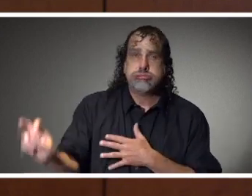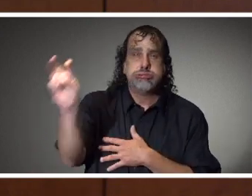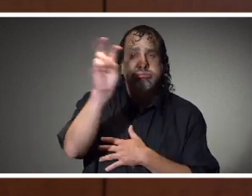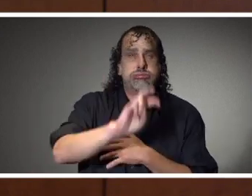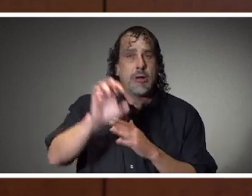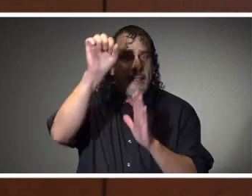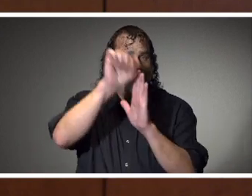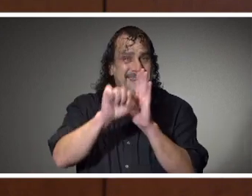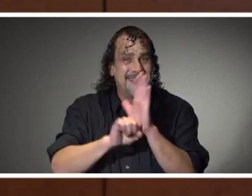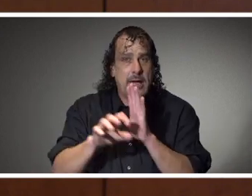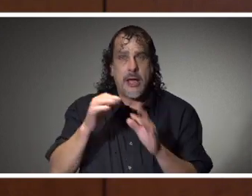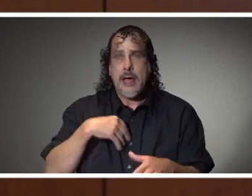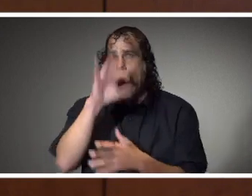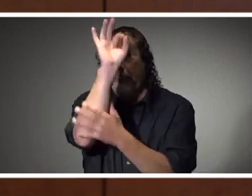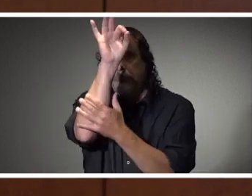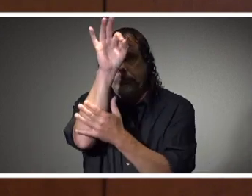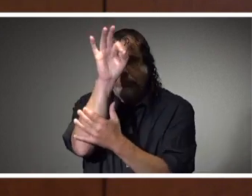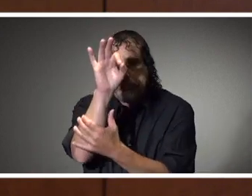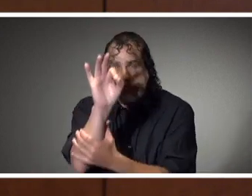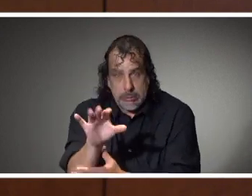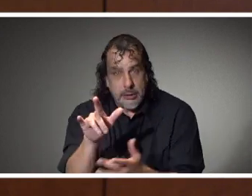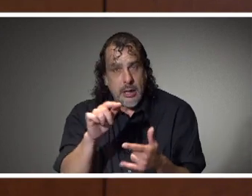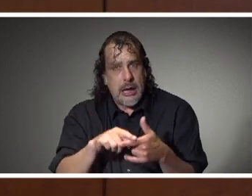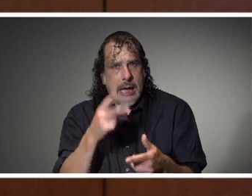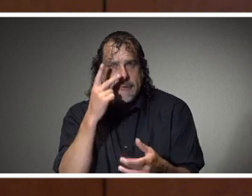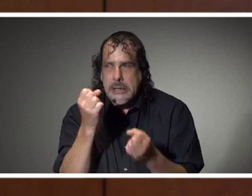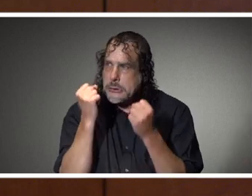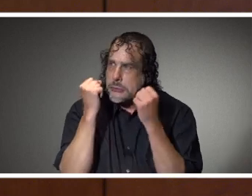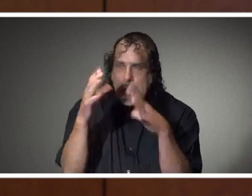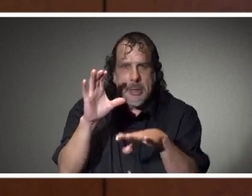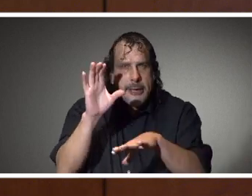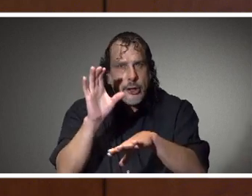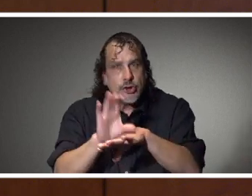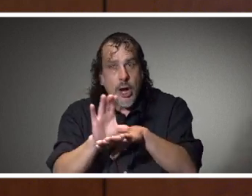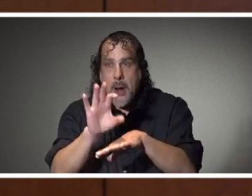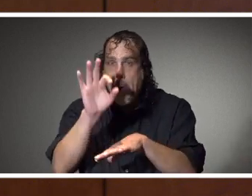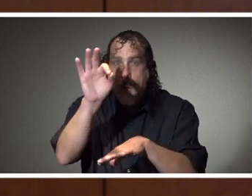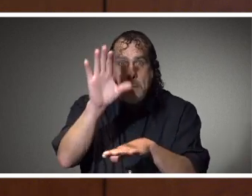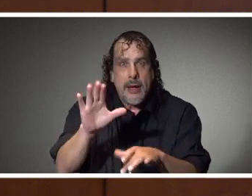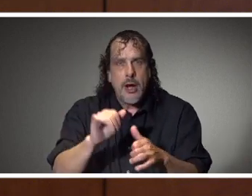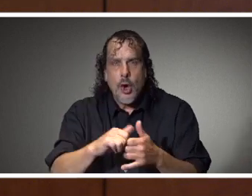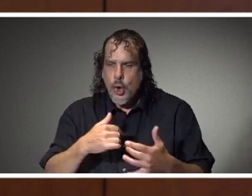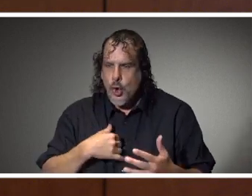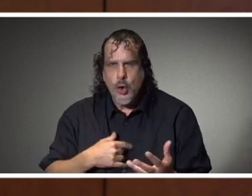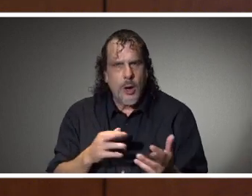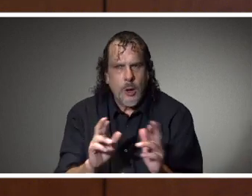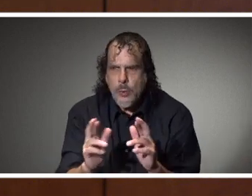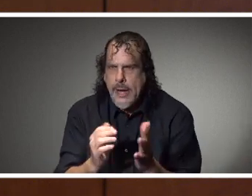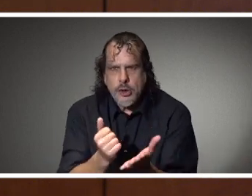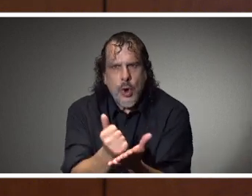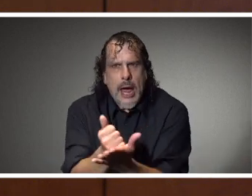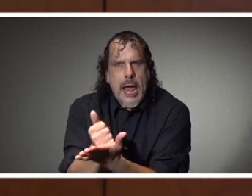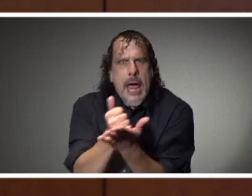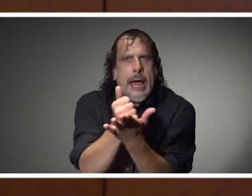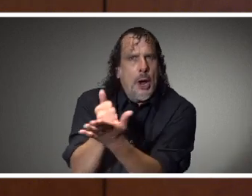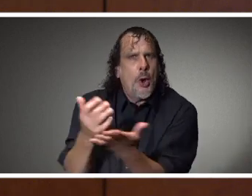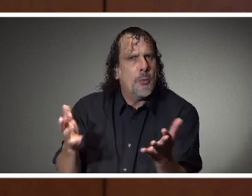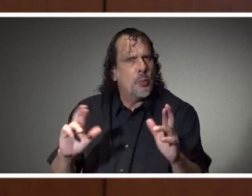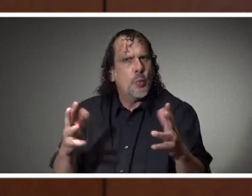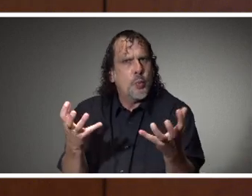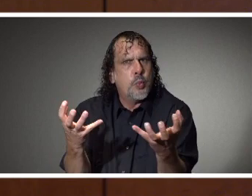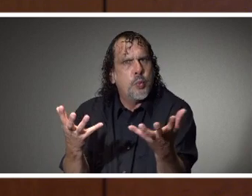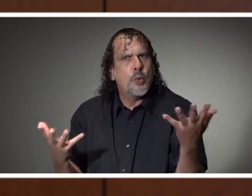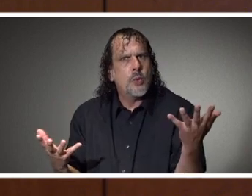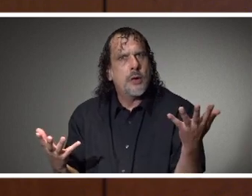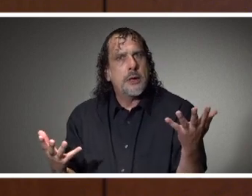state and preach the good news of the gospel, is I've seen so many churches and pastors with hearts who are ready to help. And so